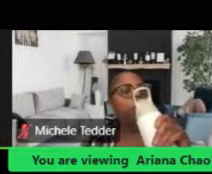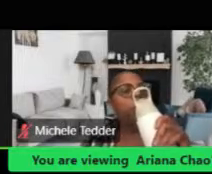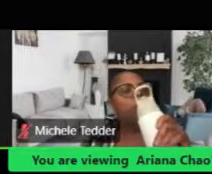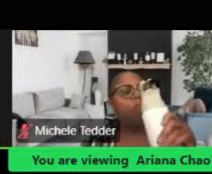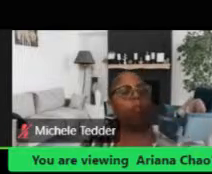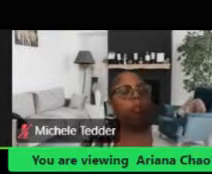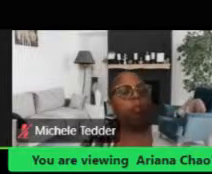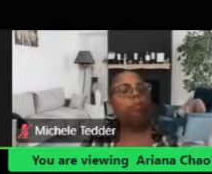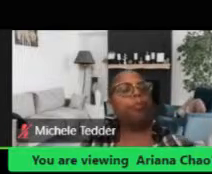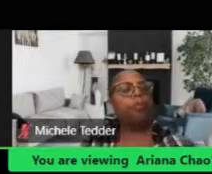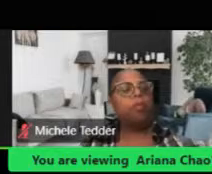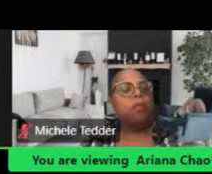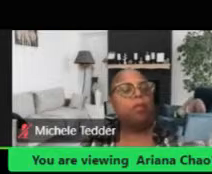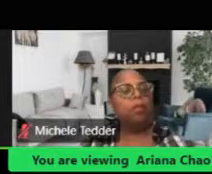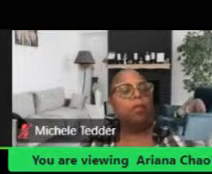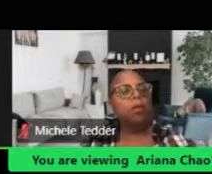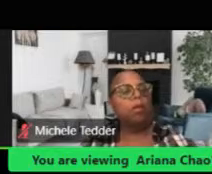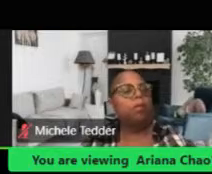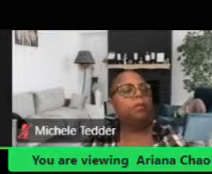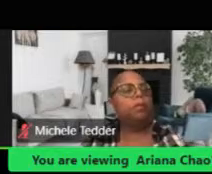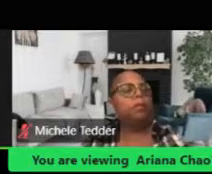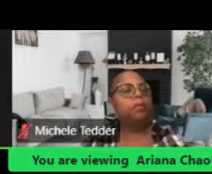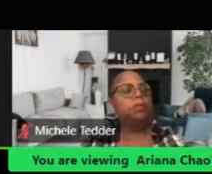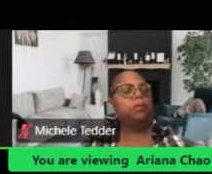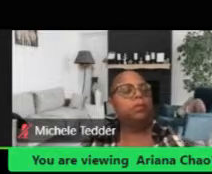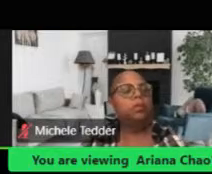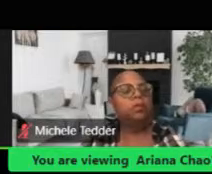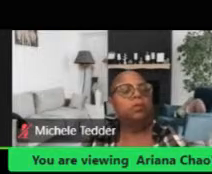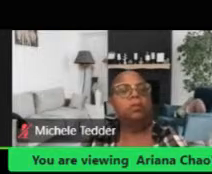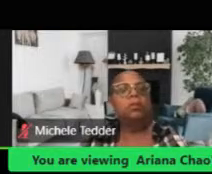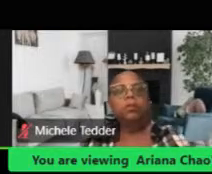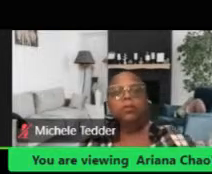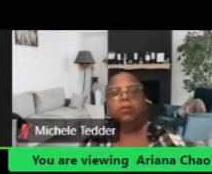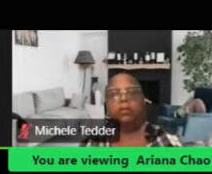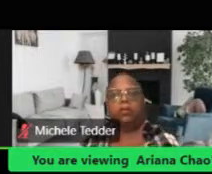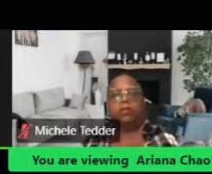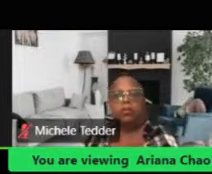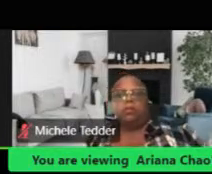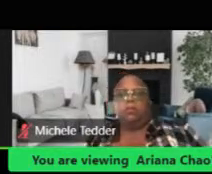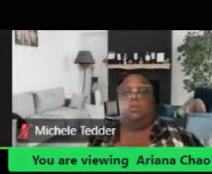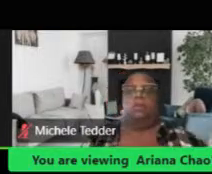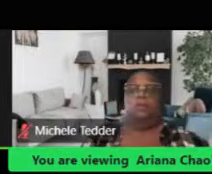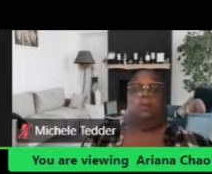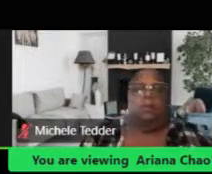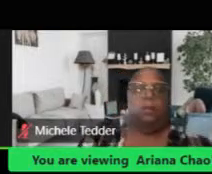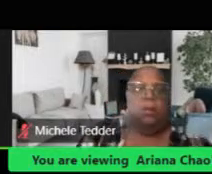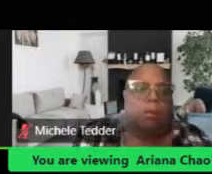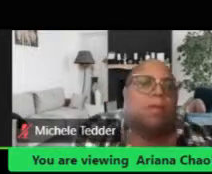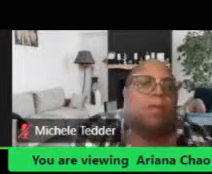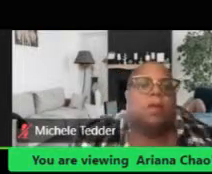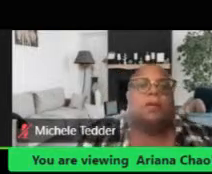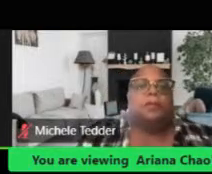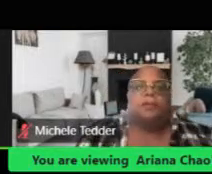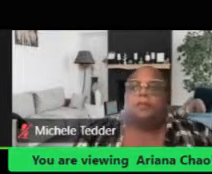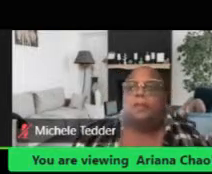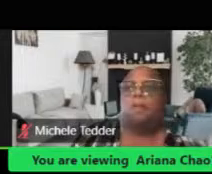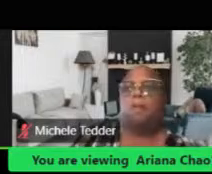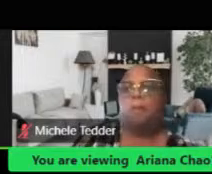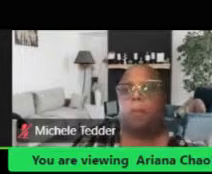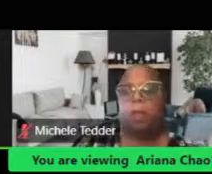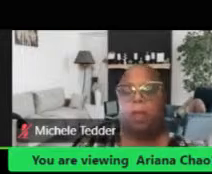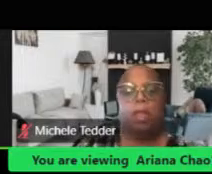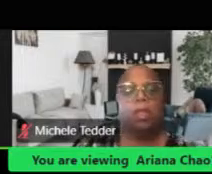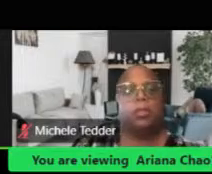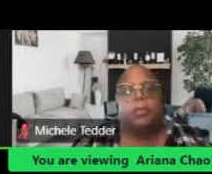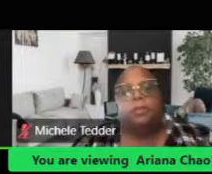substance use disorder, binge eating disorder, as well as things like even cancer. And these medications do have a lot of effects